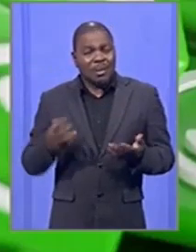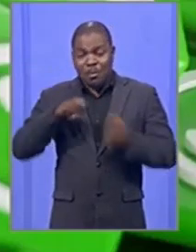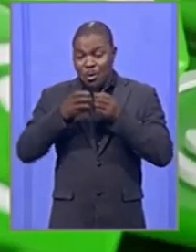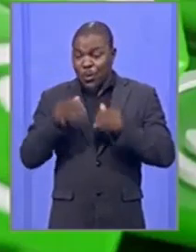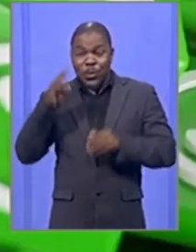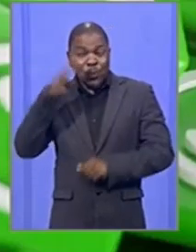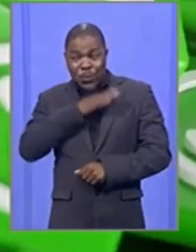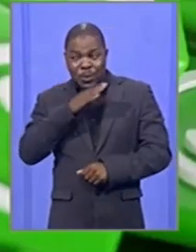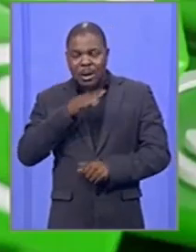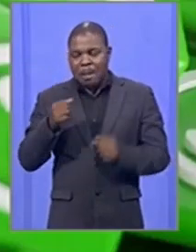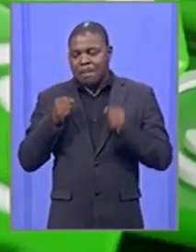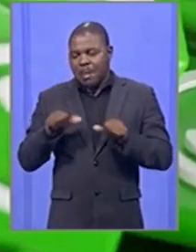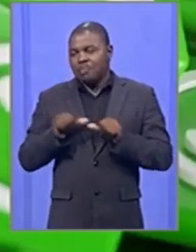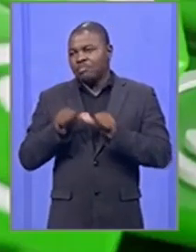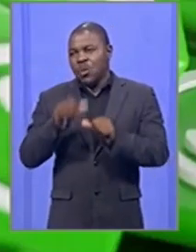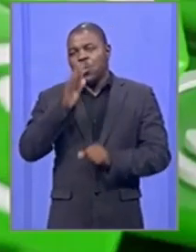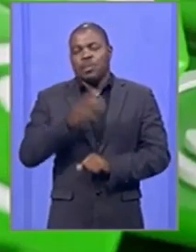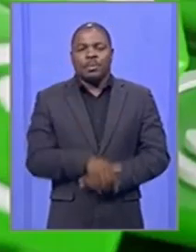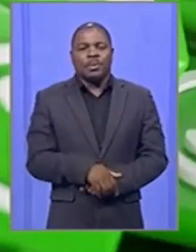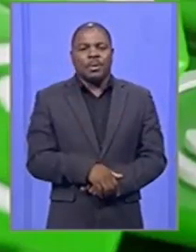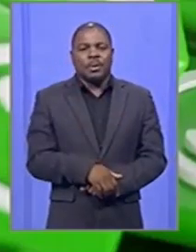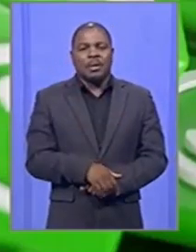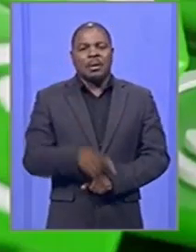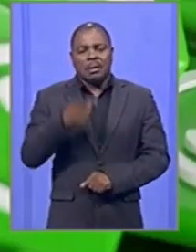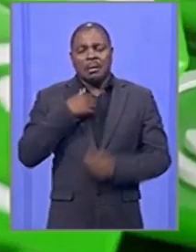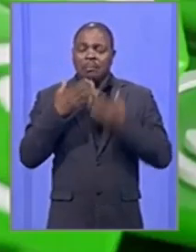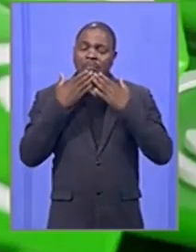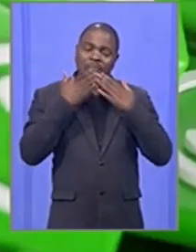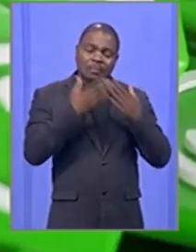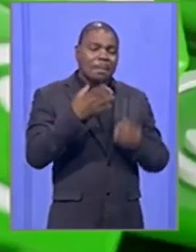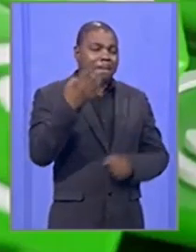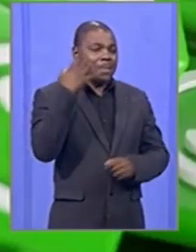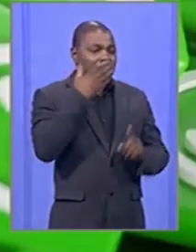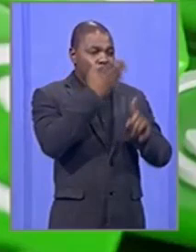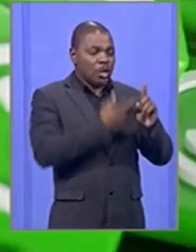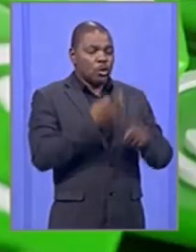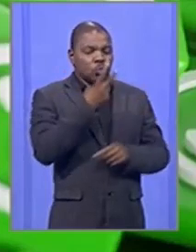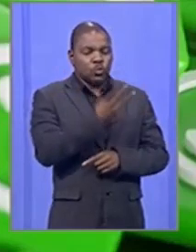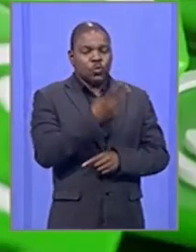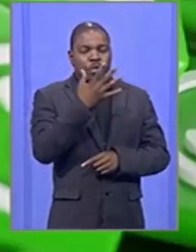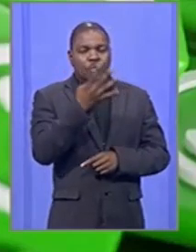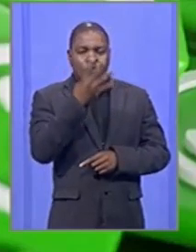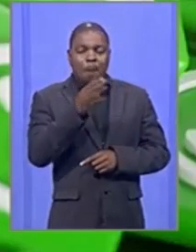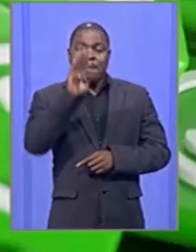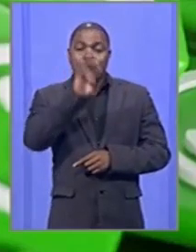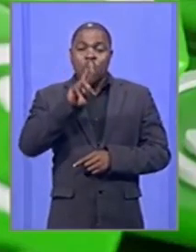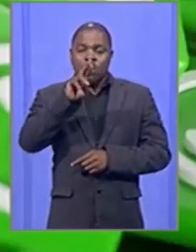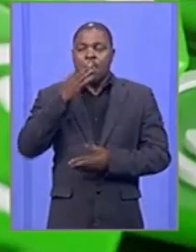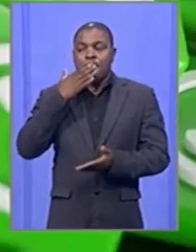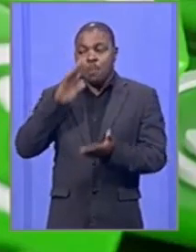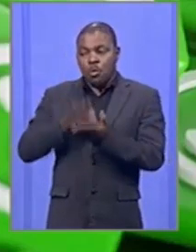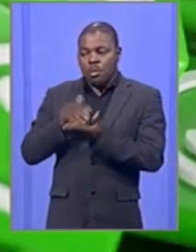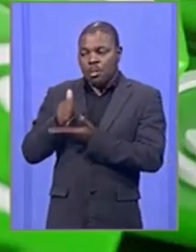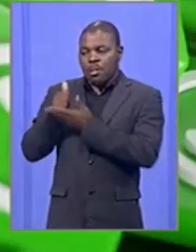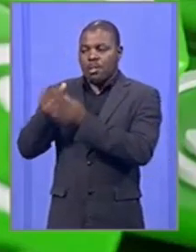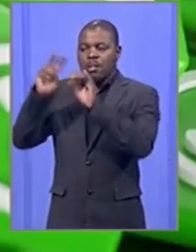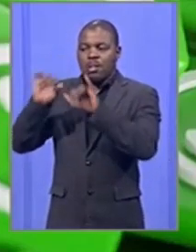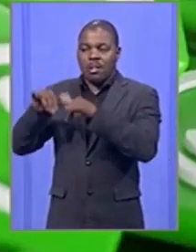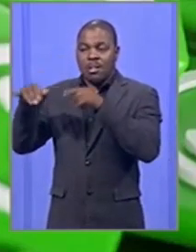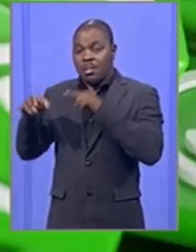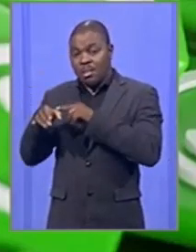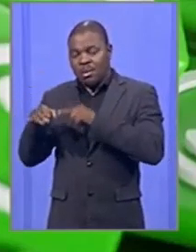rarololwa mathata a yona a ka se fele. Ke rata go leboga letona gagolo ka 254 billion eo a e tshepisang go tlo efa Eskom.